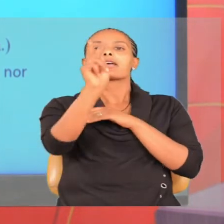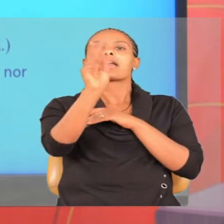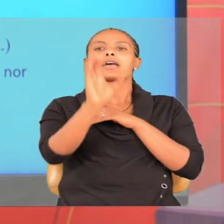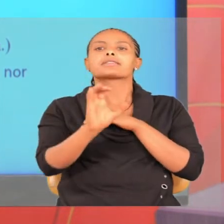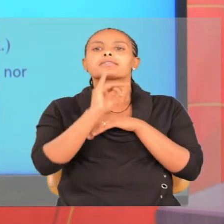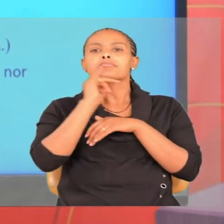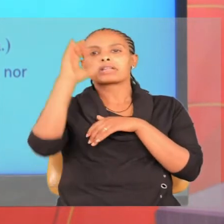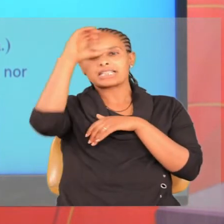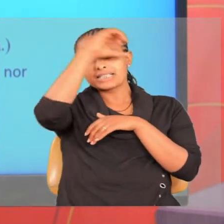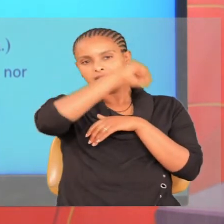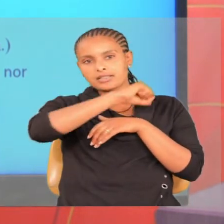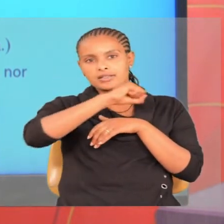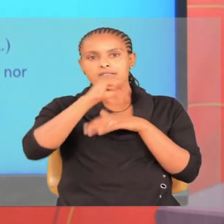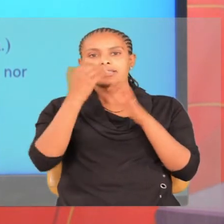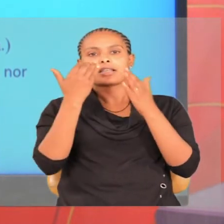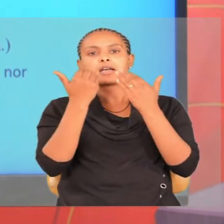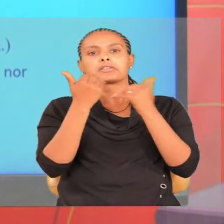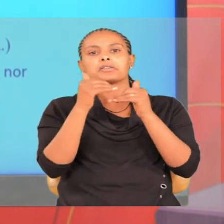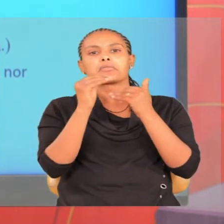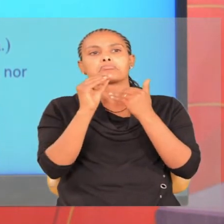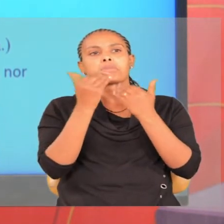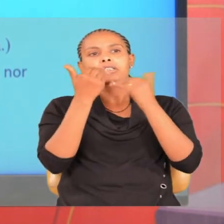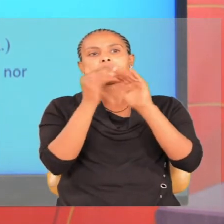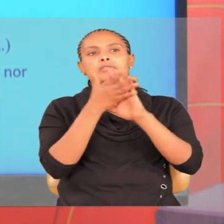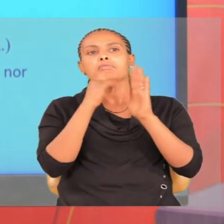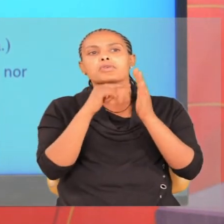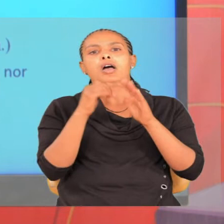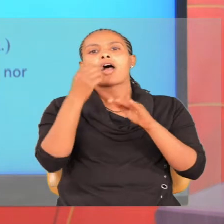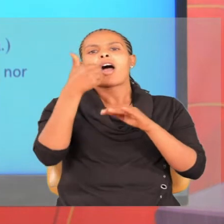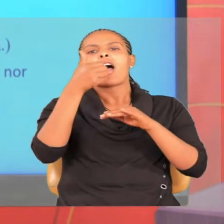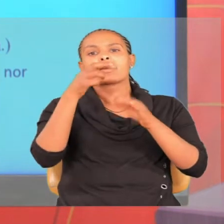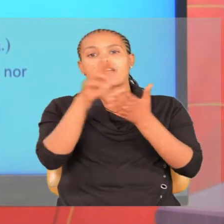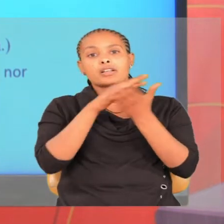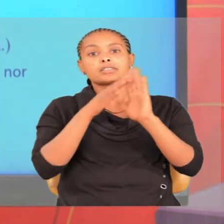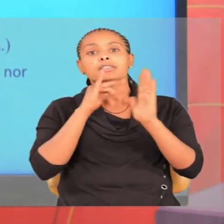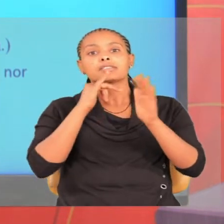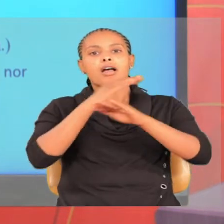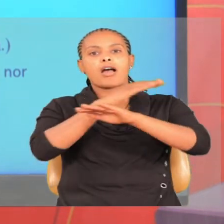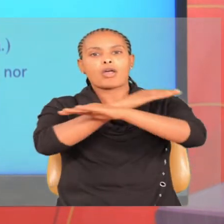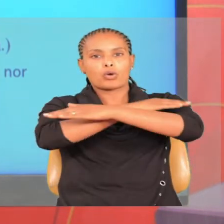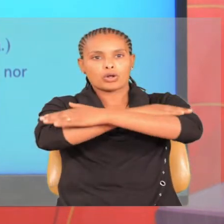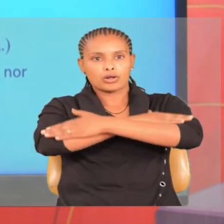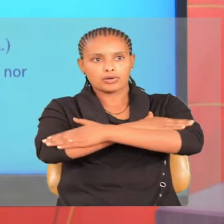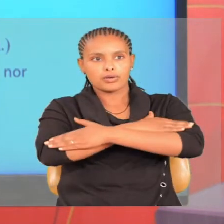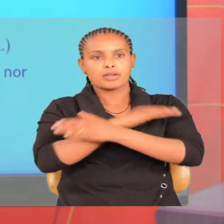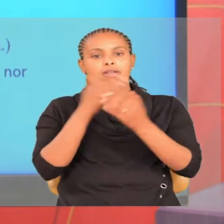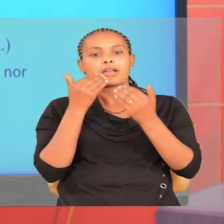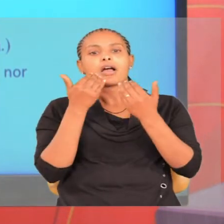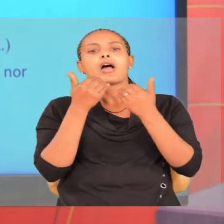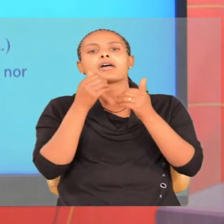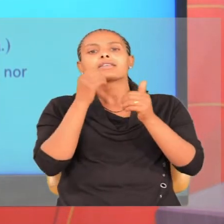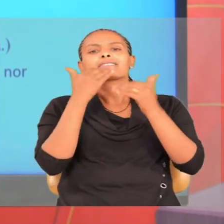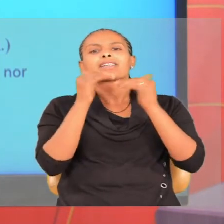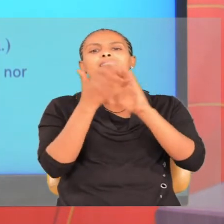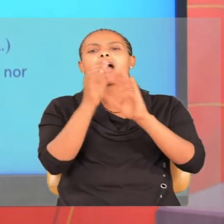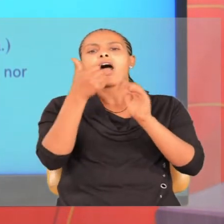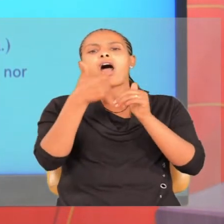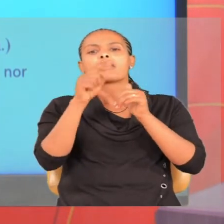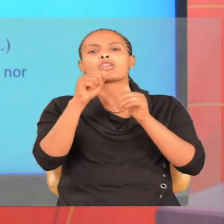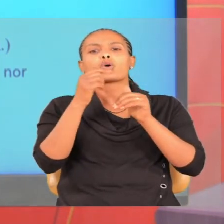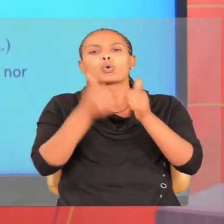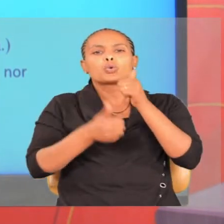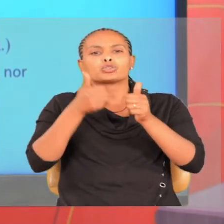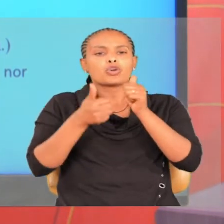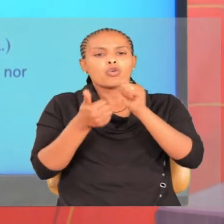Kc predicts the extent of reaction at equilibrium. The extent at which reactants